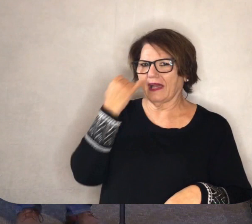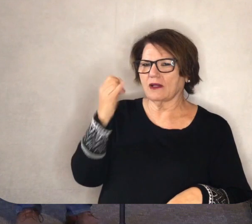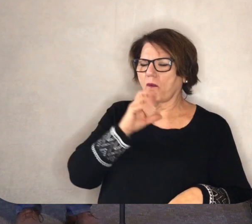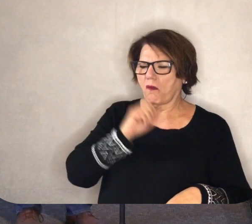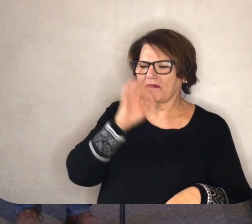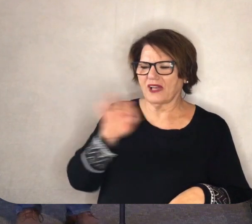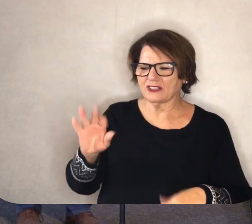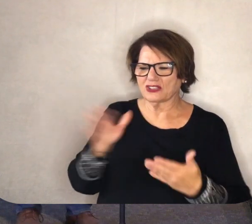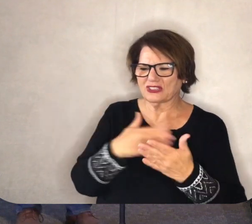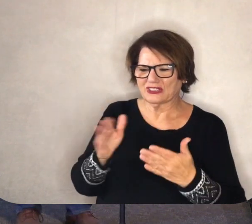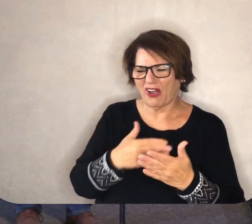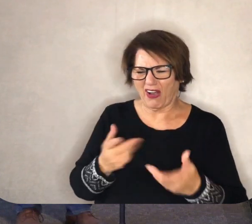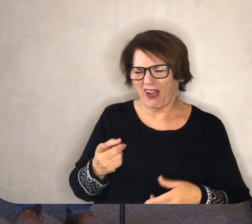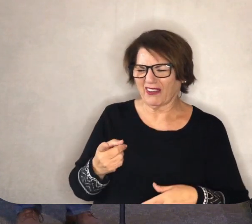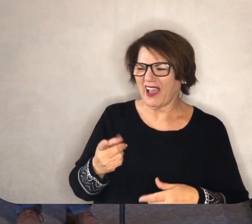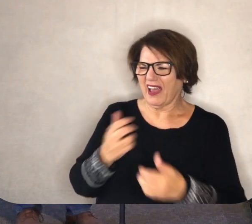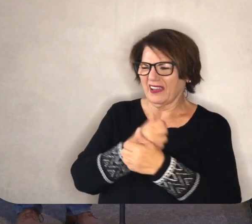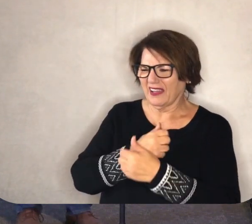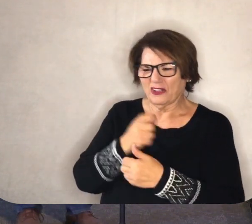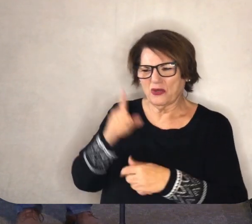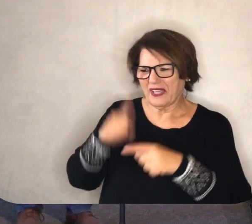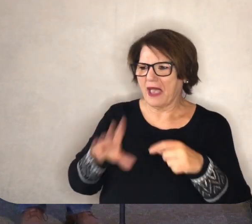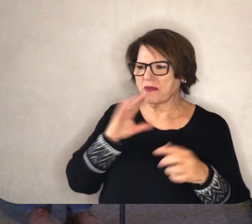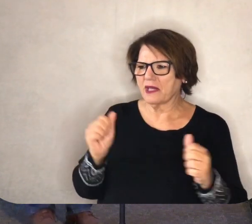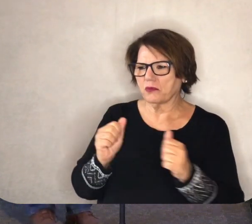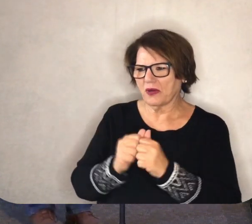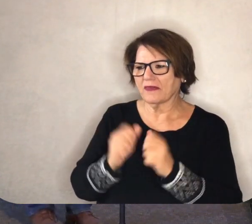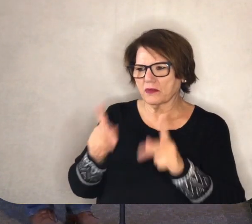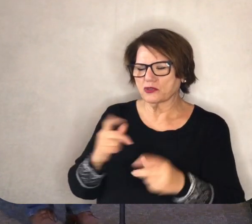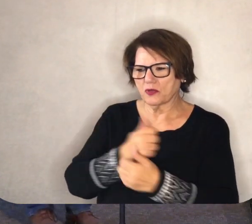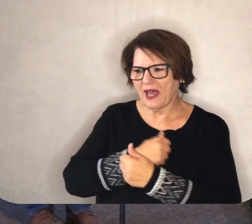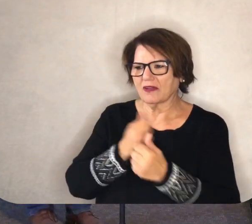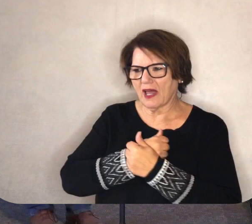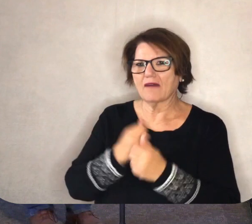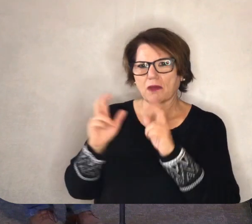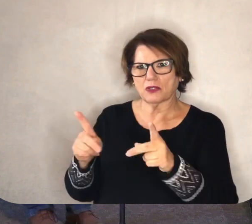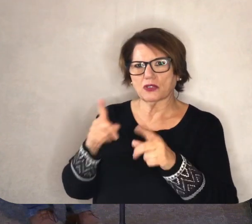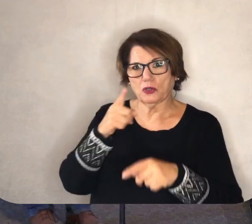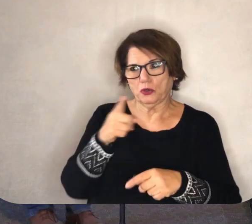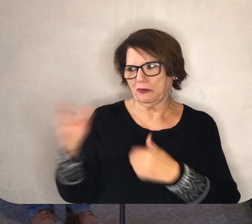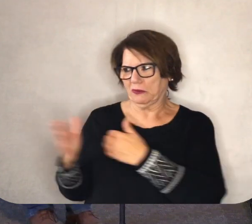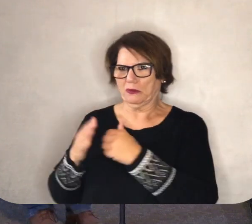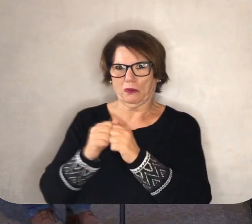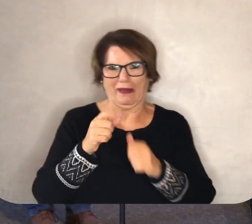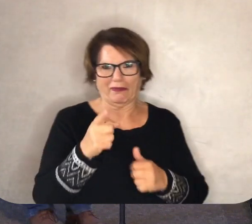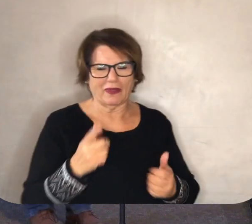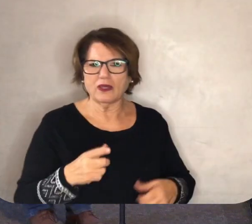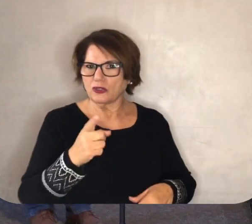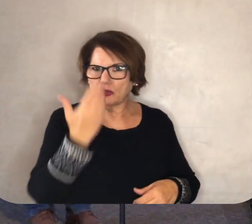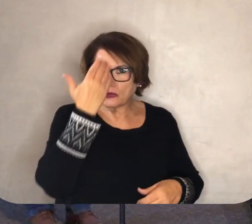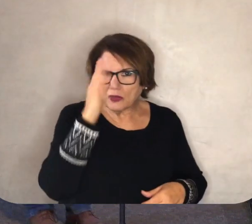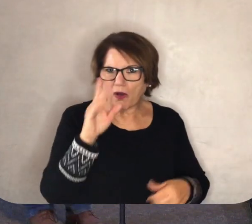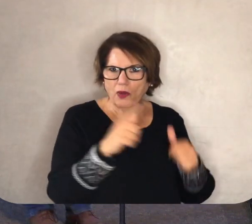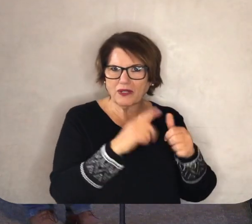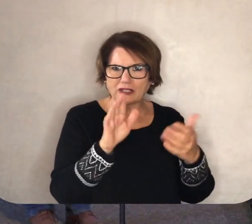one you're with. Now it's terrible, but you'll remember it. Now for those of you who don't remember the original song, I've asked